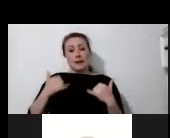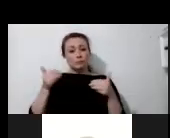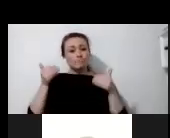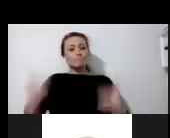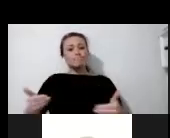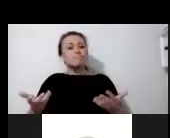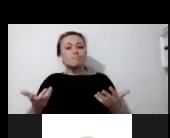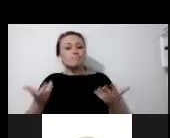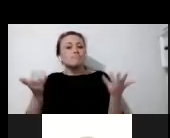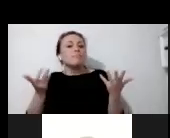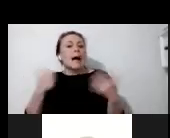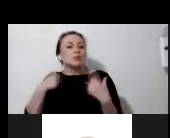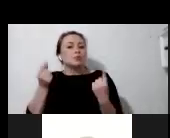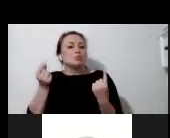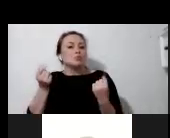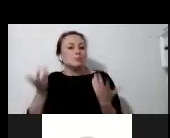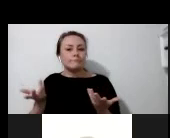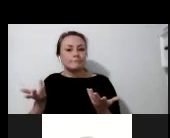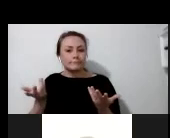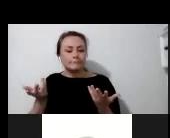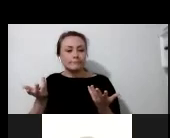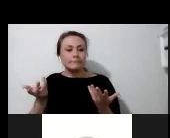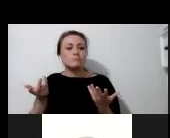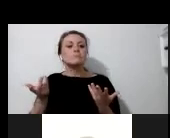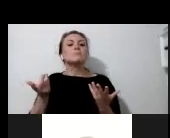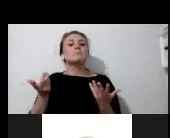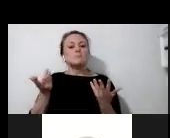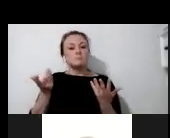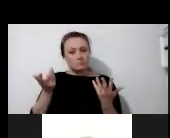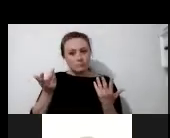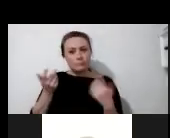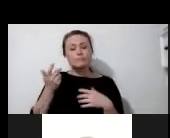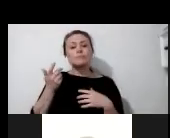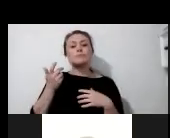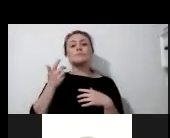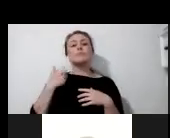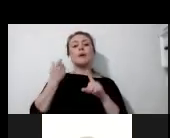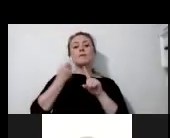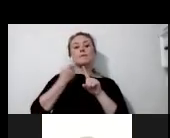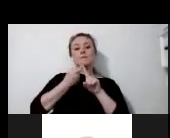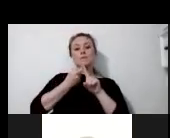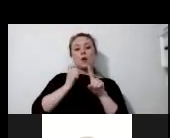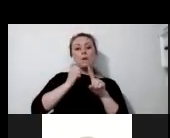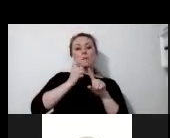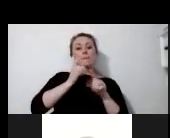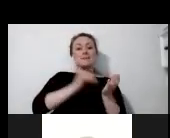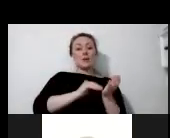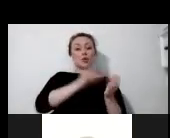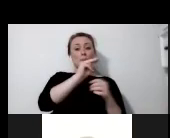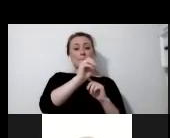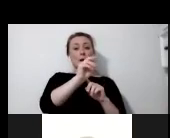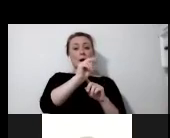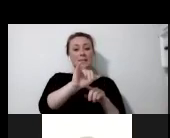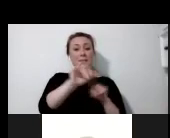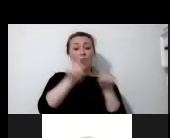I do? And I got the name, okay, them, not only from Dr. Mani's lecture, but I think also what I've learned